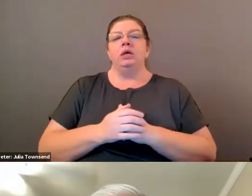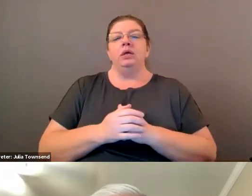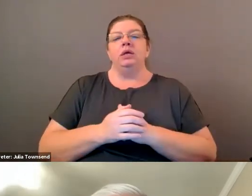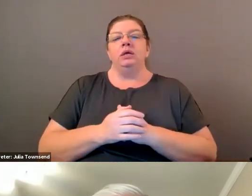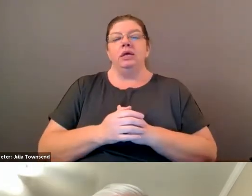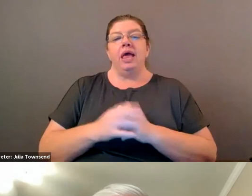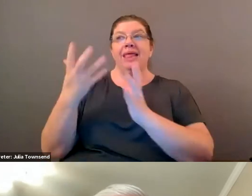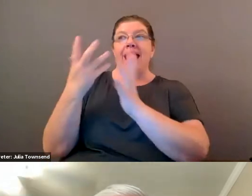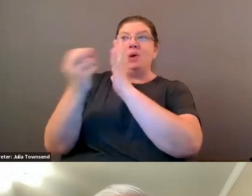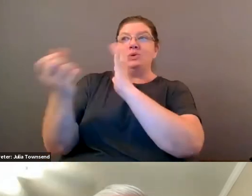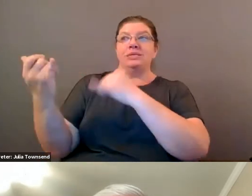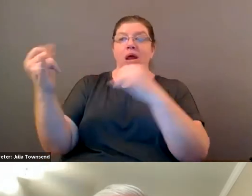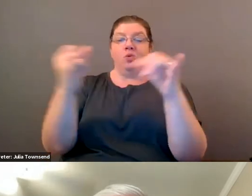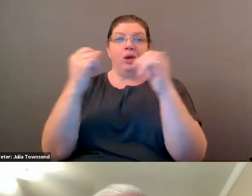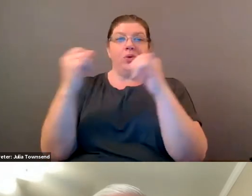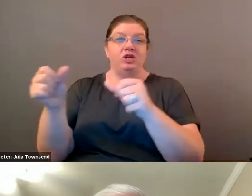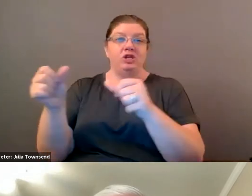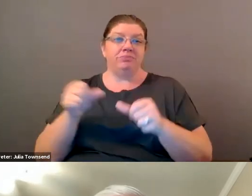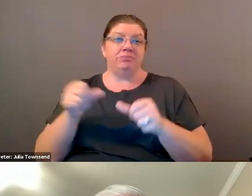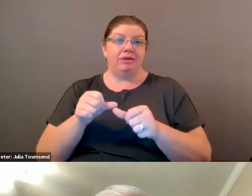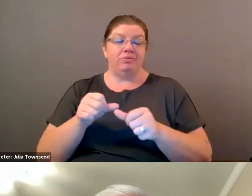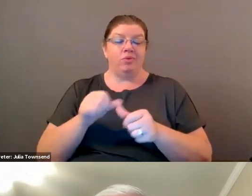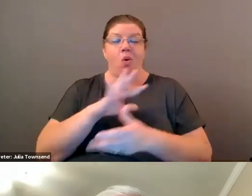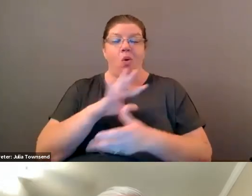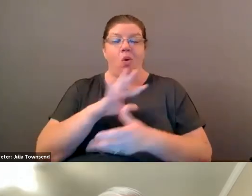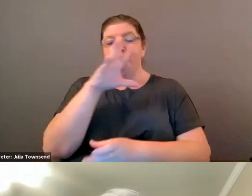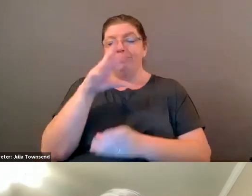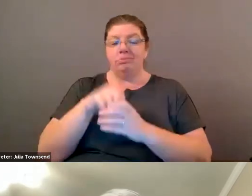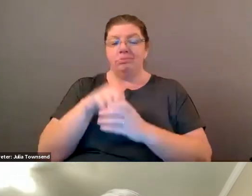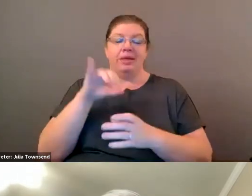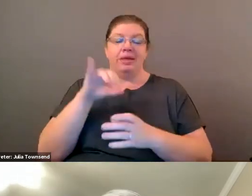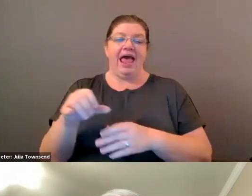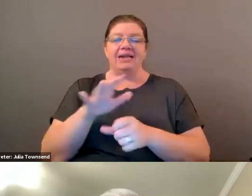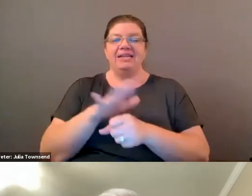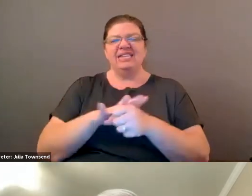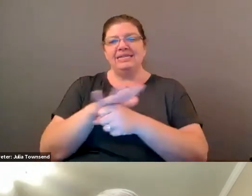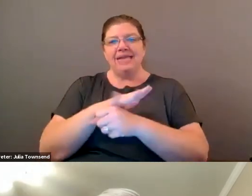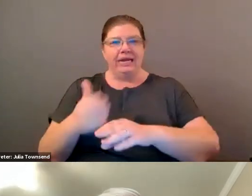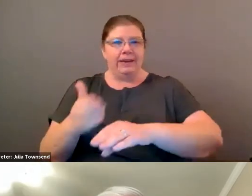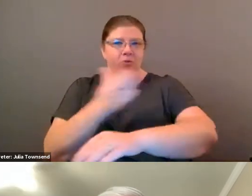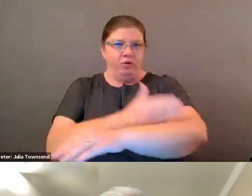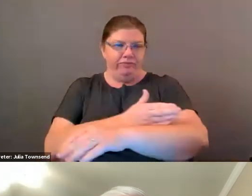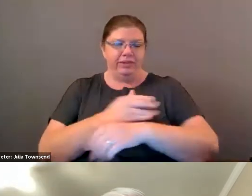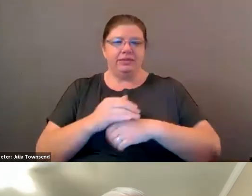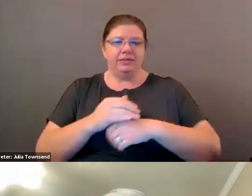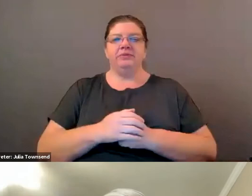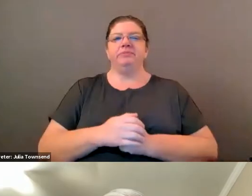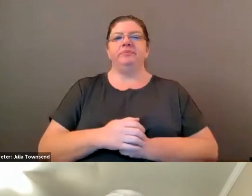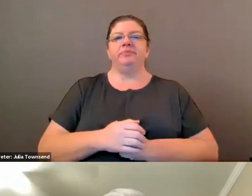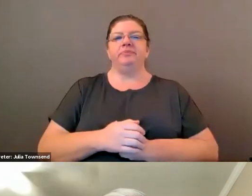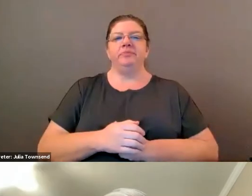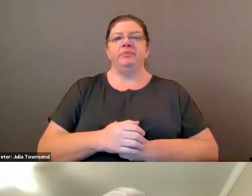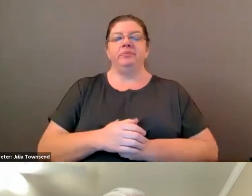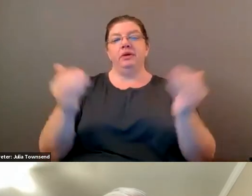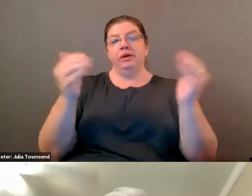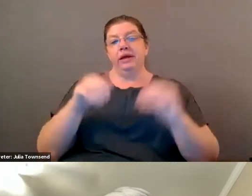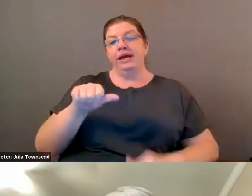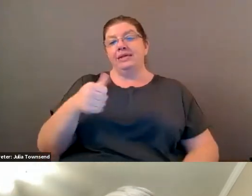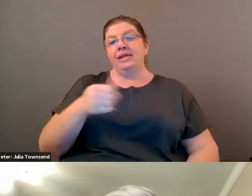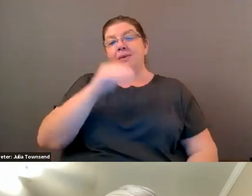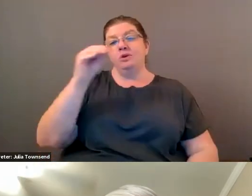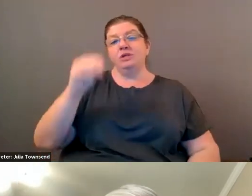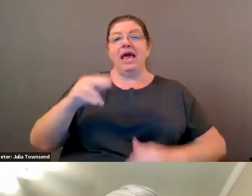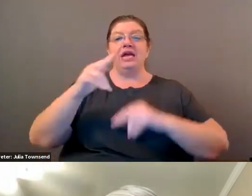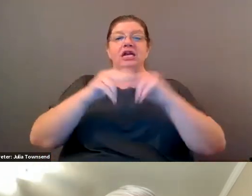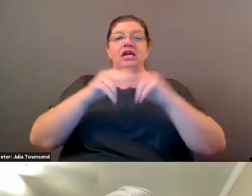outdoor recreation space that I mentioned would all be part of that site improvements. Then we have our 10%